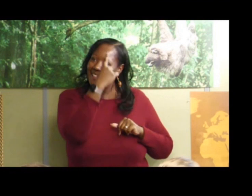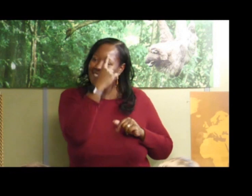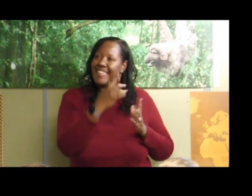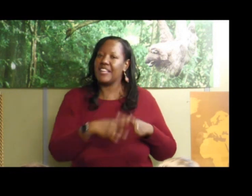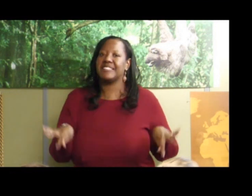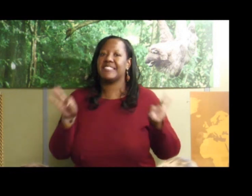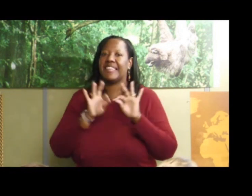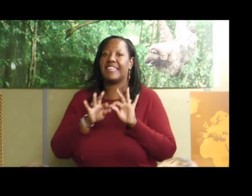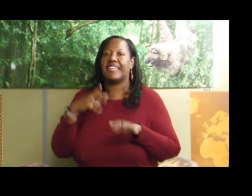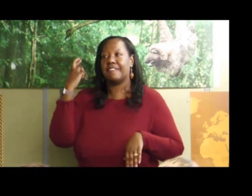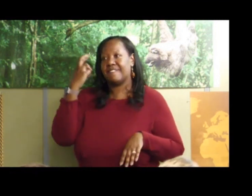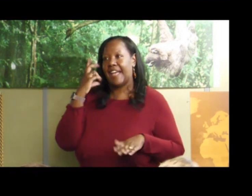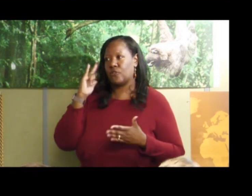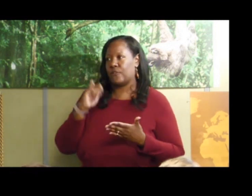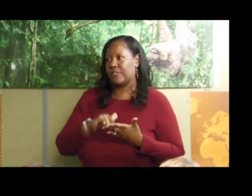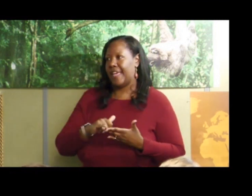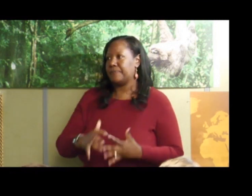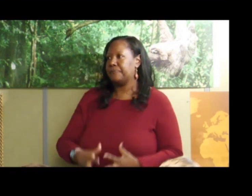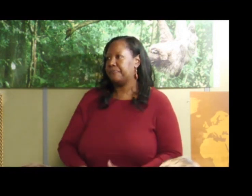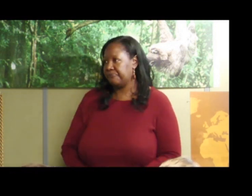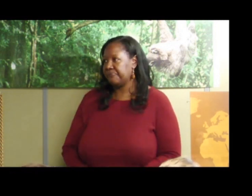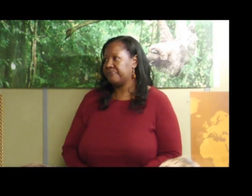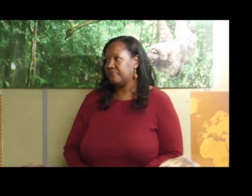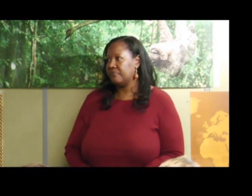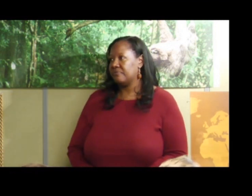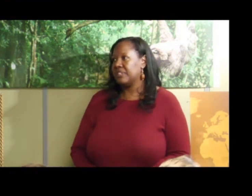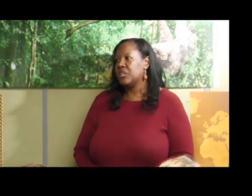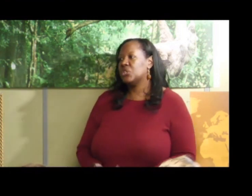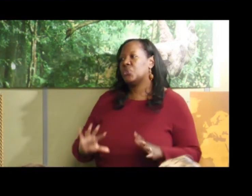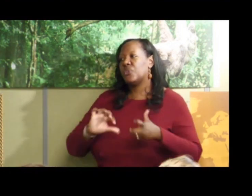factor in that. So that's kind of how